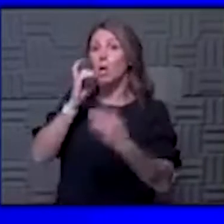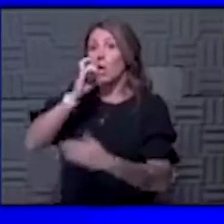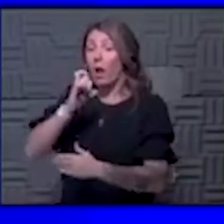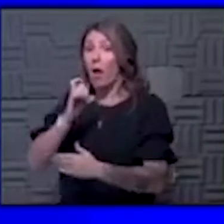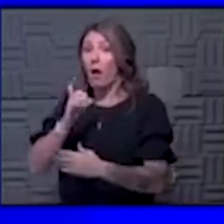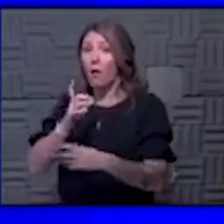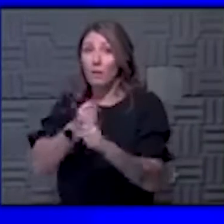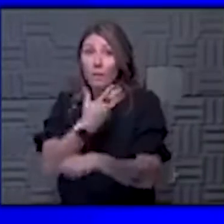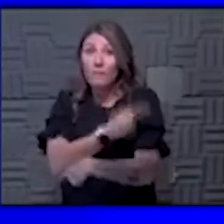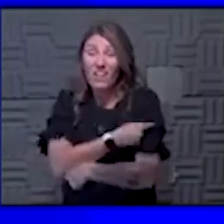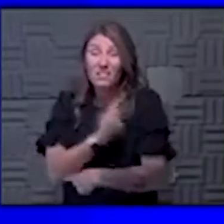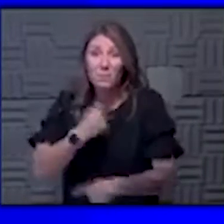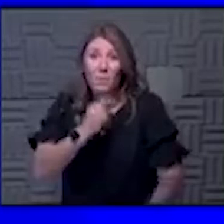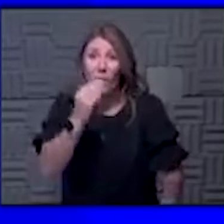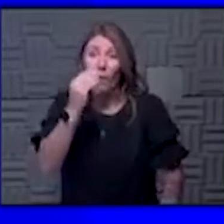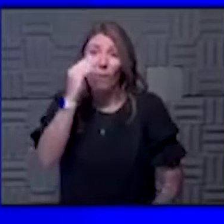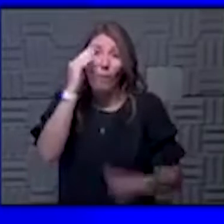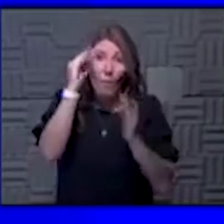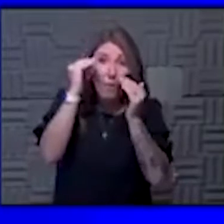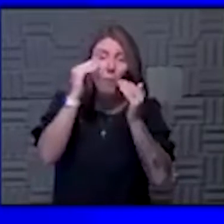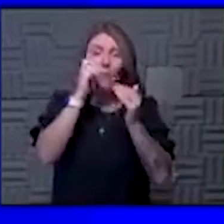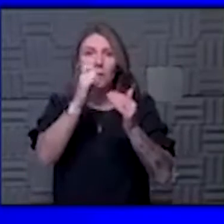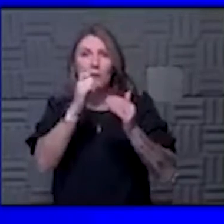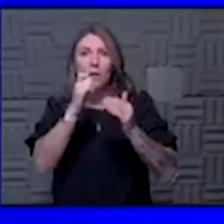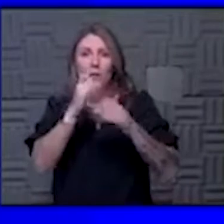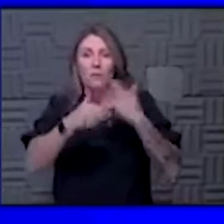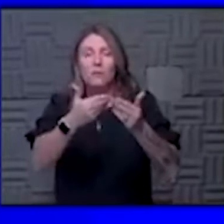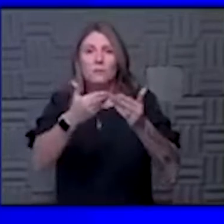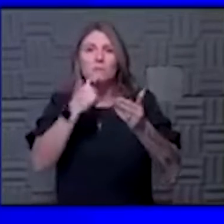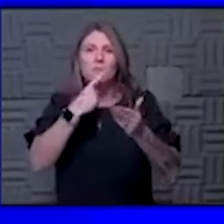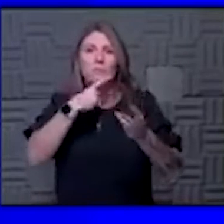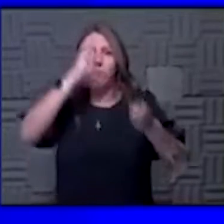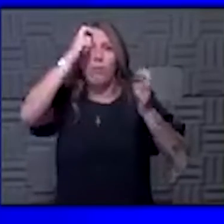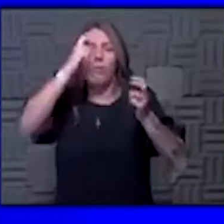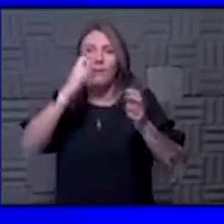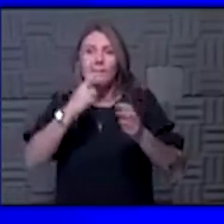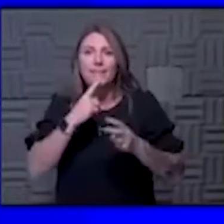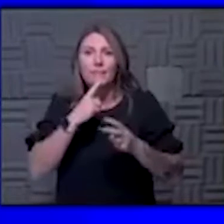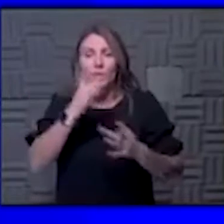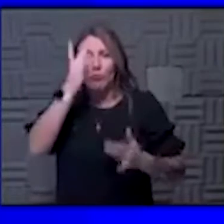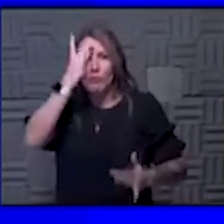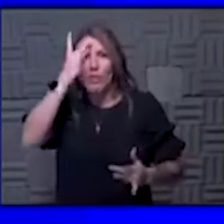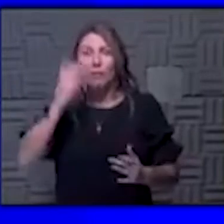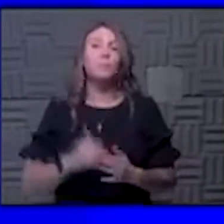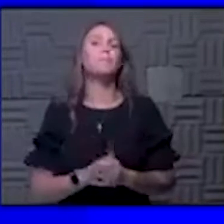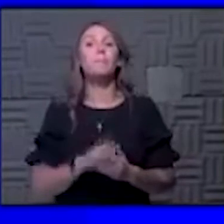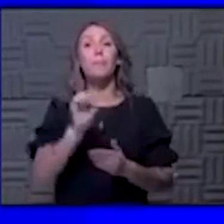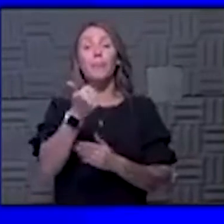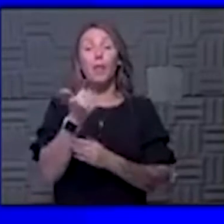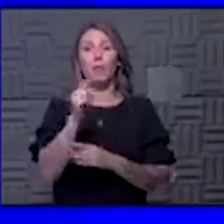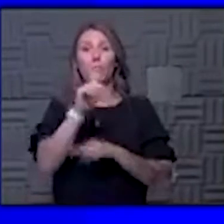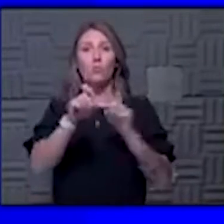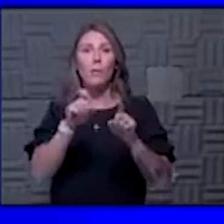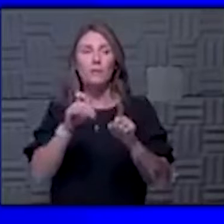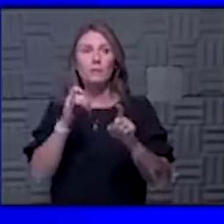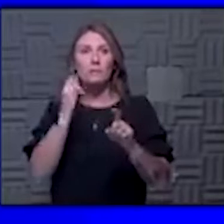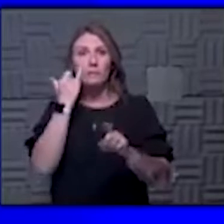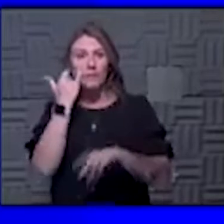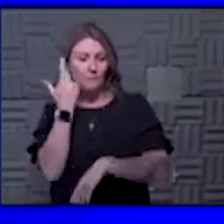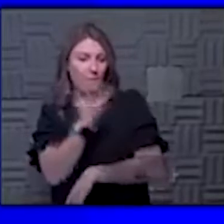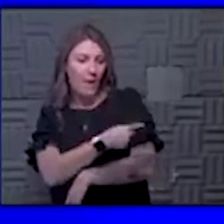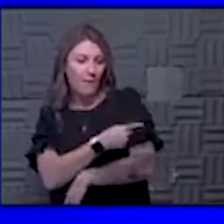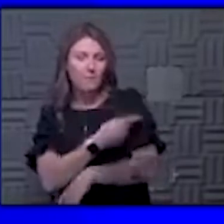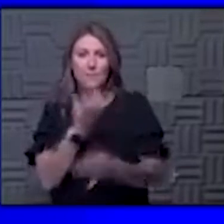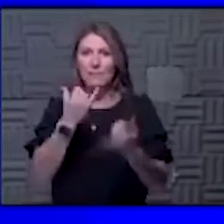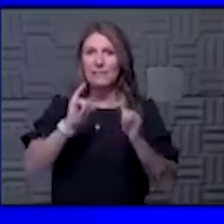hope so that you don't progress to that severe critical illness. And the other big question is, if you get the vaccine, are you